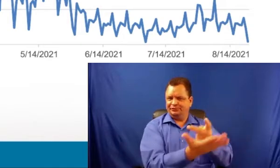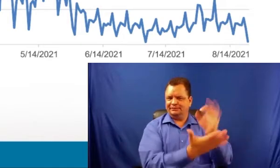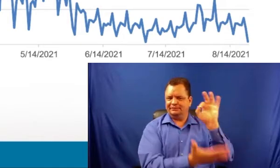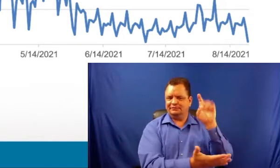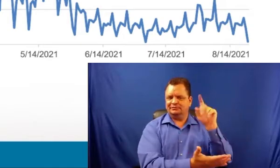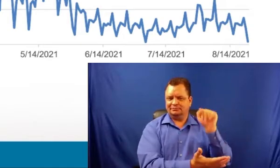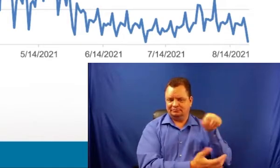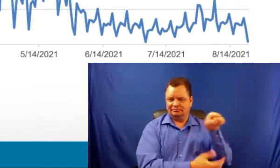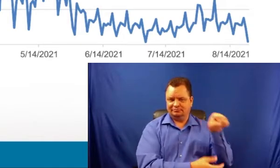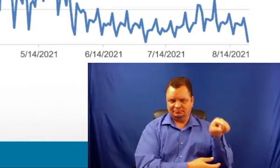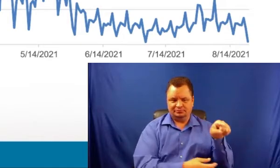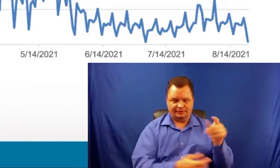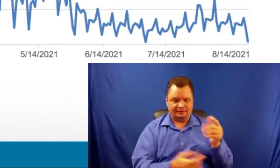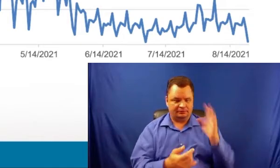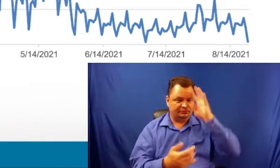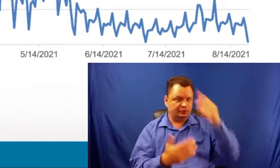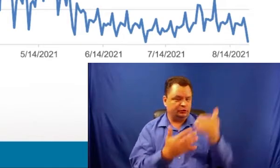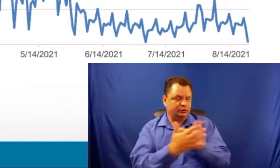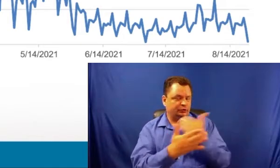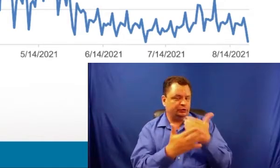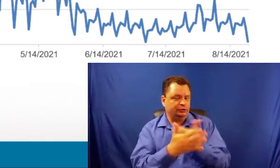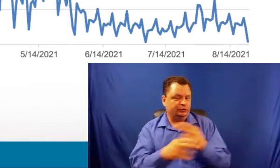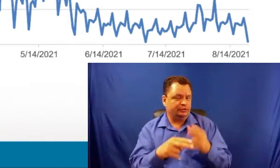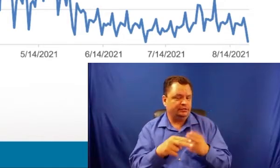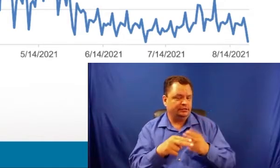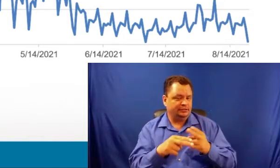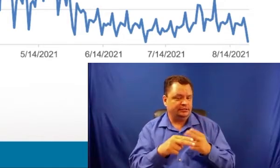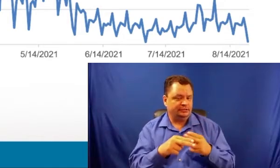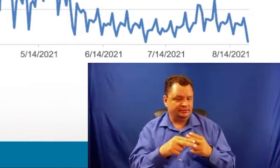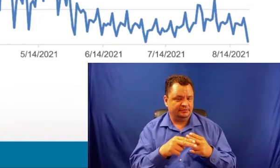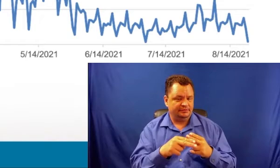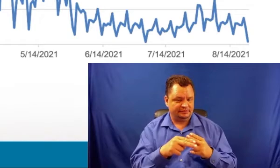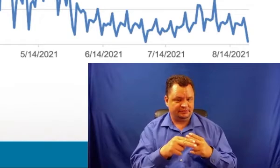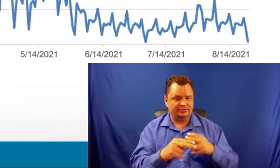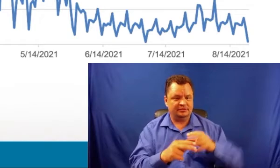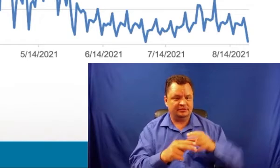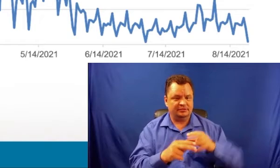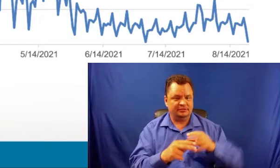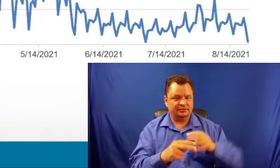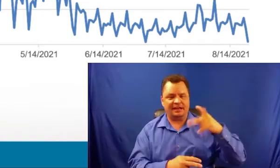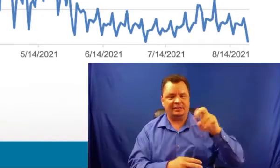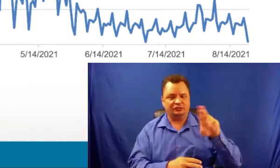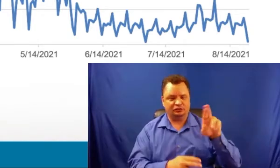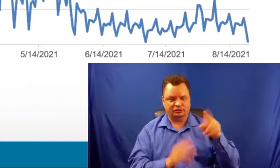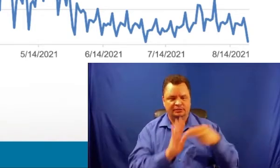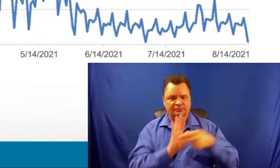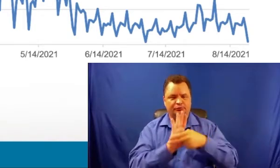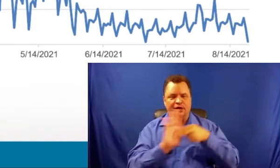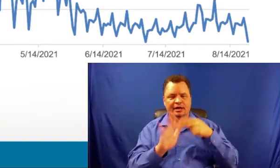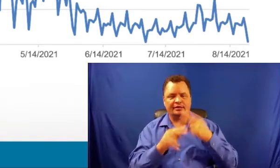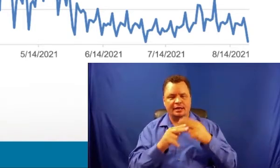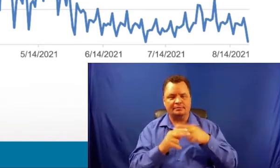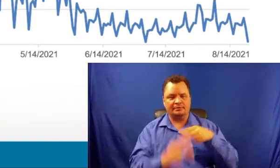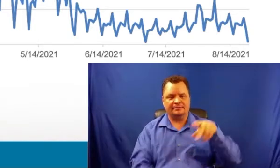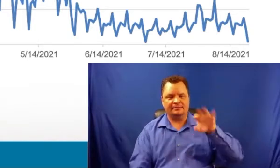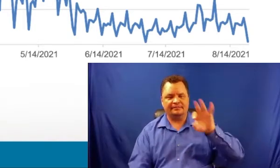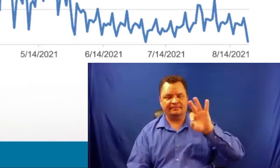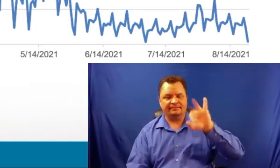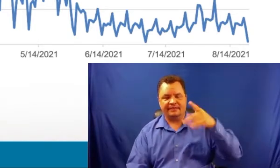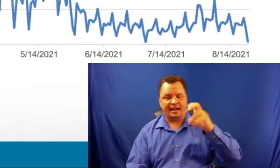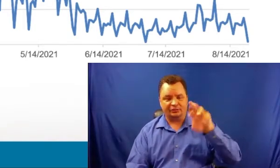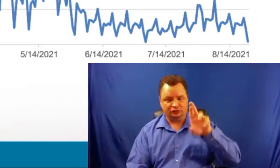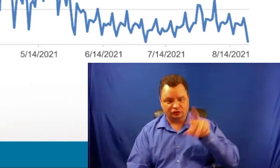if we can create a whole new. This is Pfizer's brand name. Yes, so you will hear Pfizer vaccine, also known